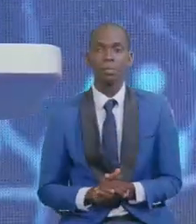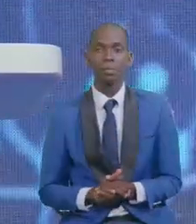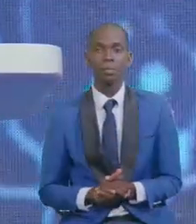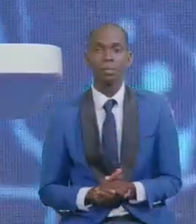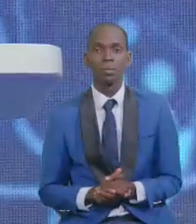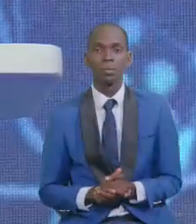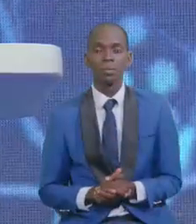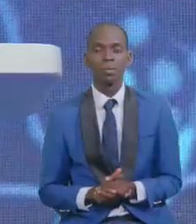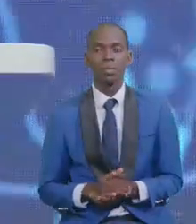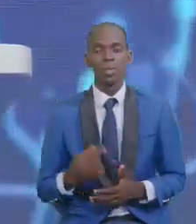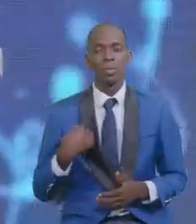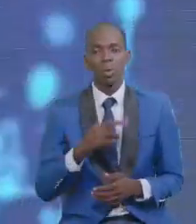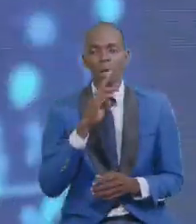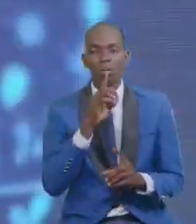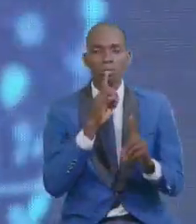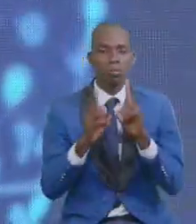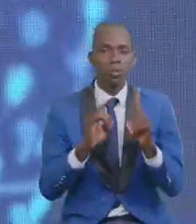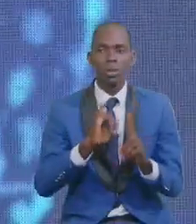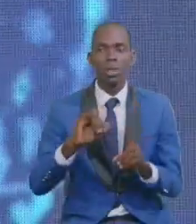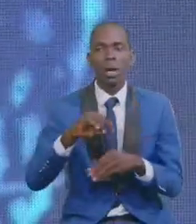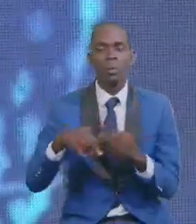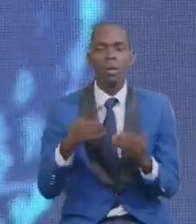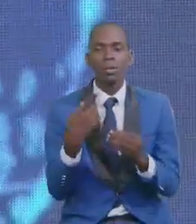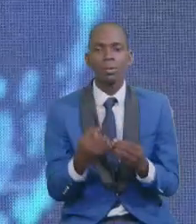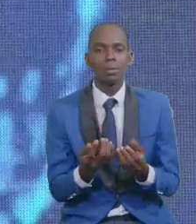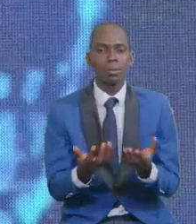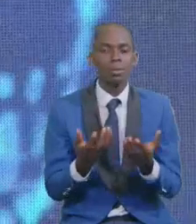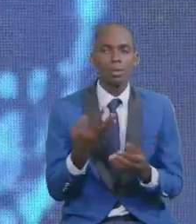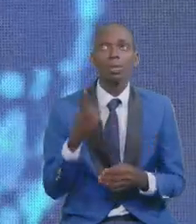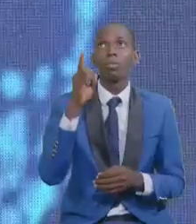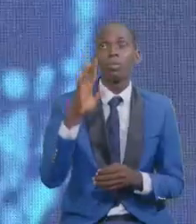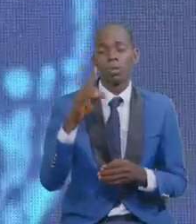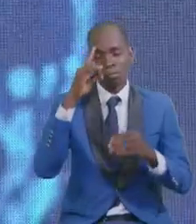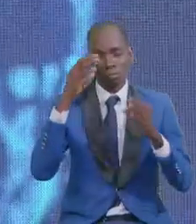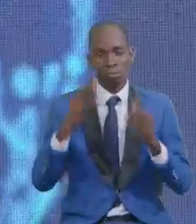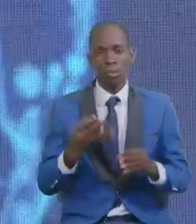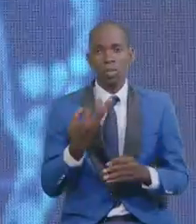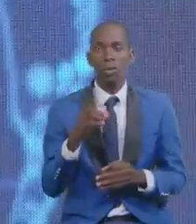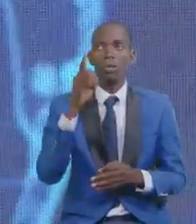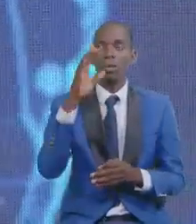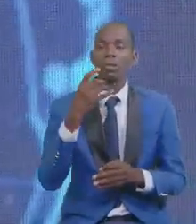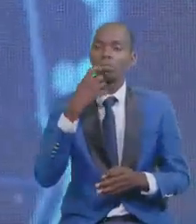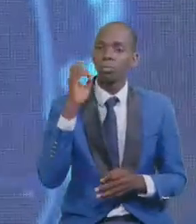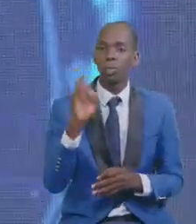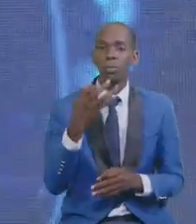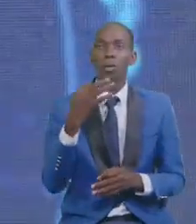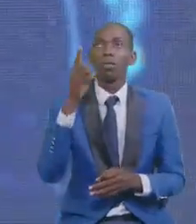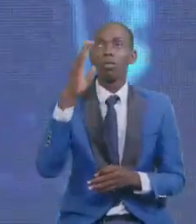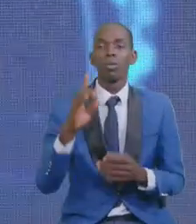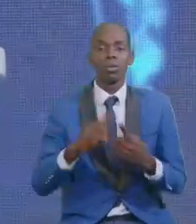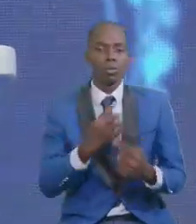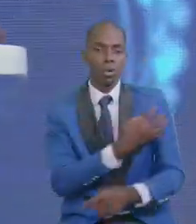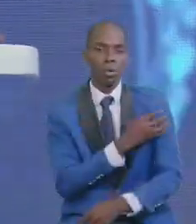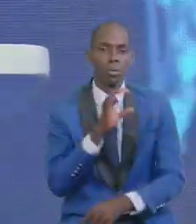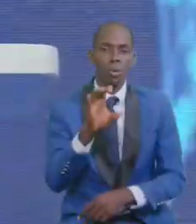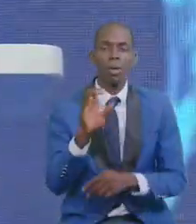and we're talking about the desire of God, the decision of God, the decree of God to empower,